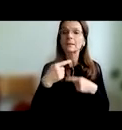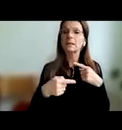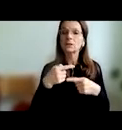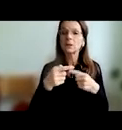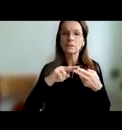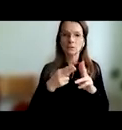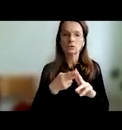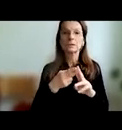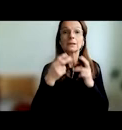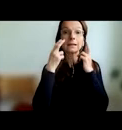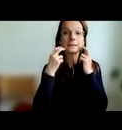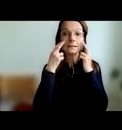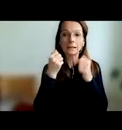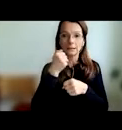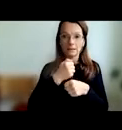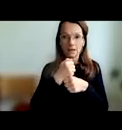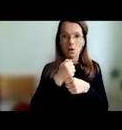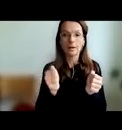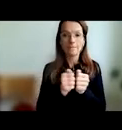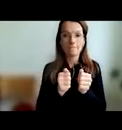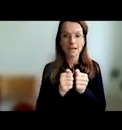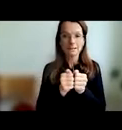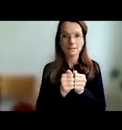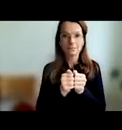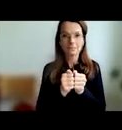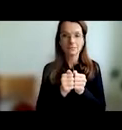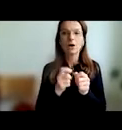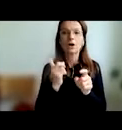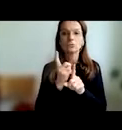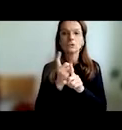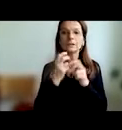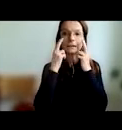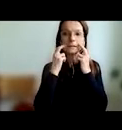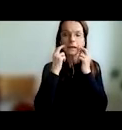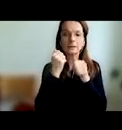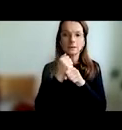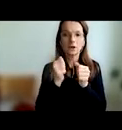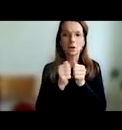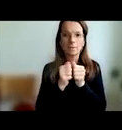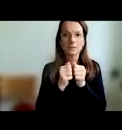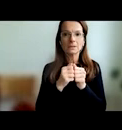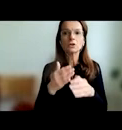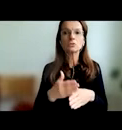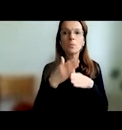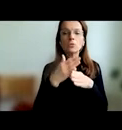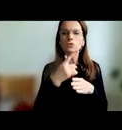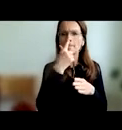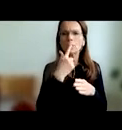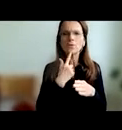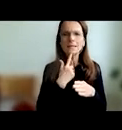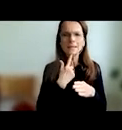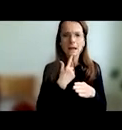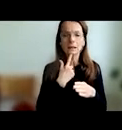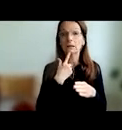So it will be a conventional way of seeking jobs, also